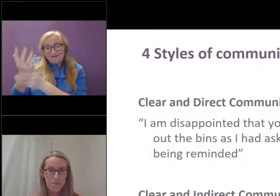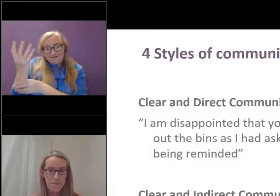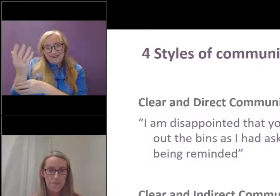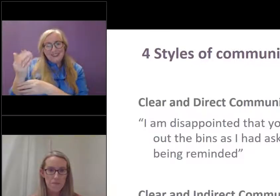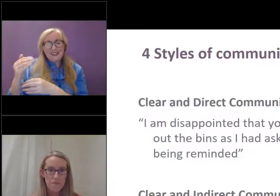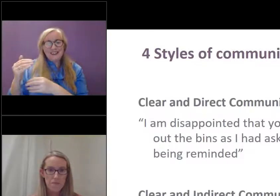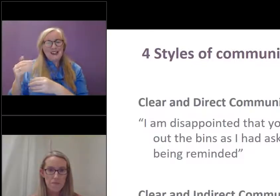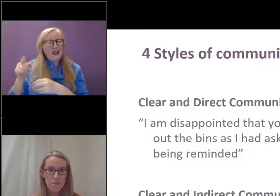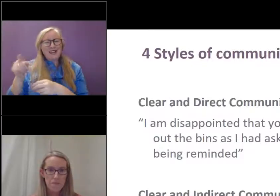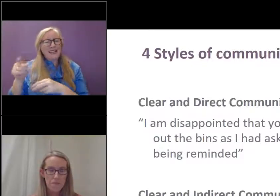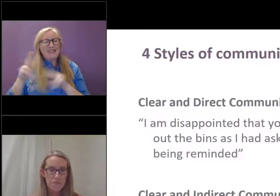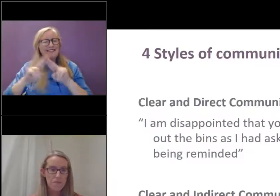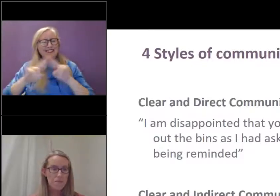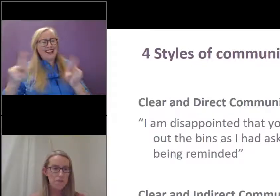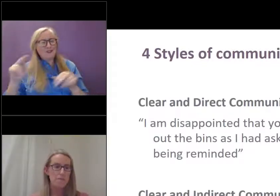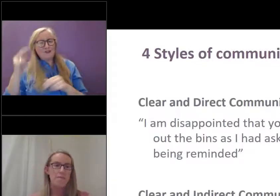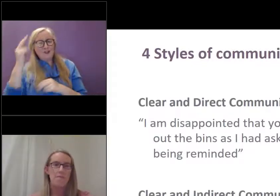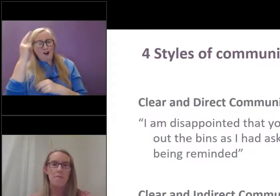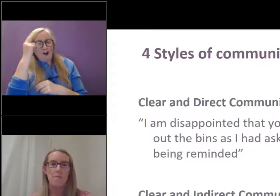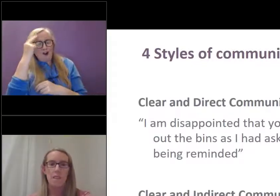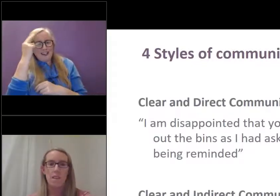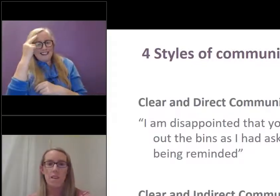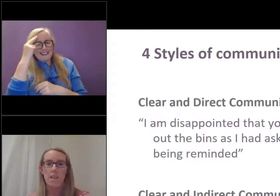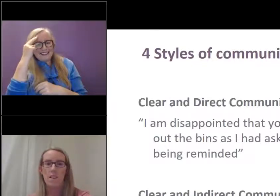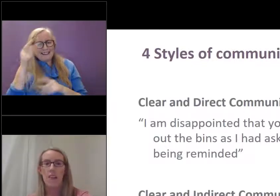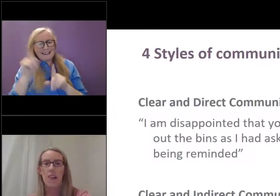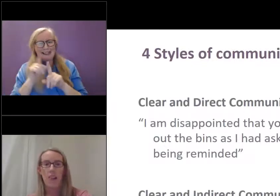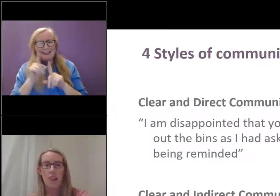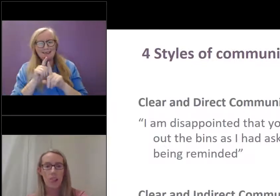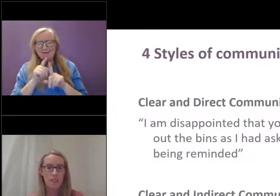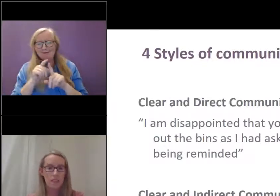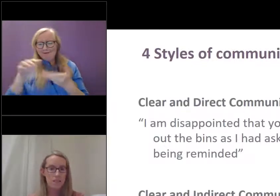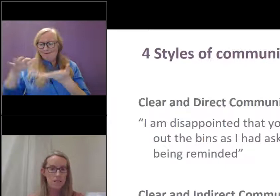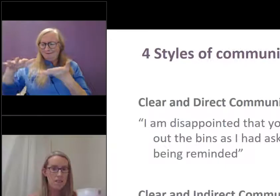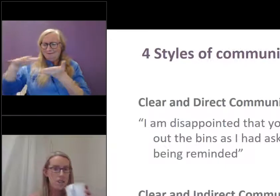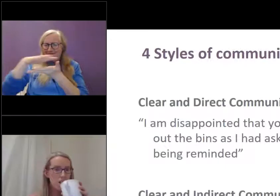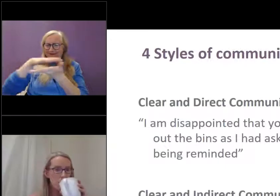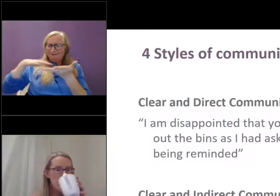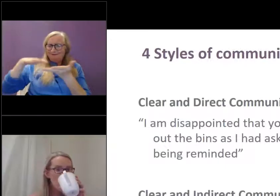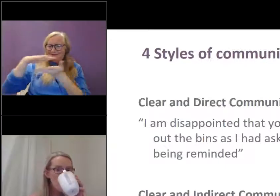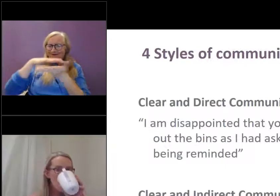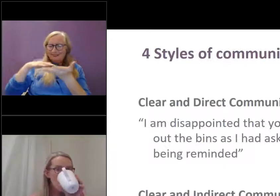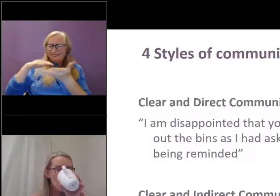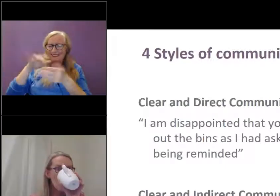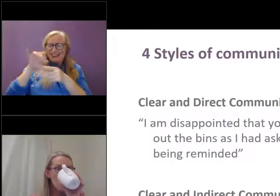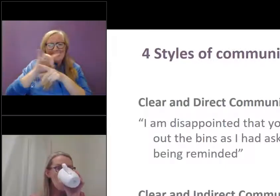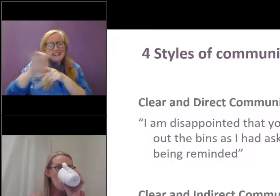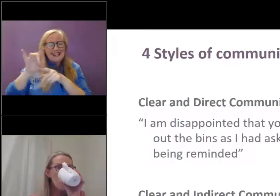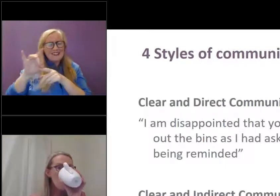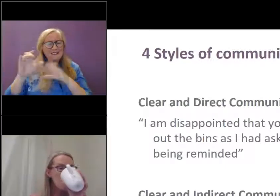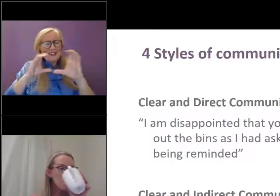be able to understand any indirect or mass communication,